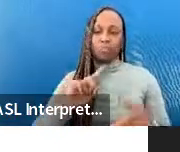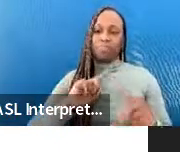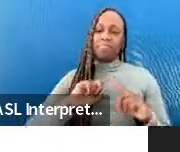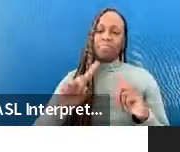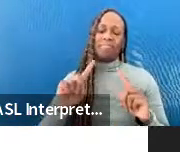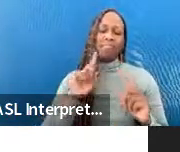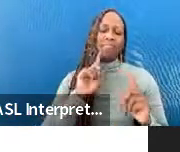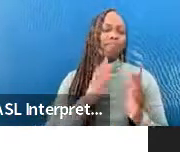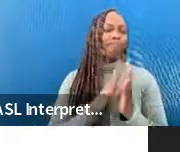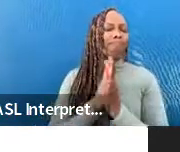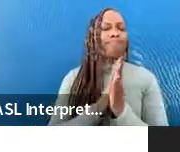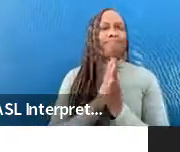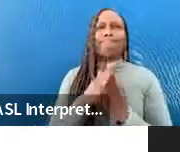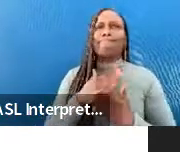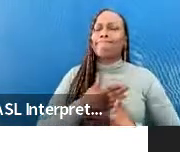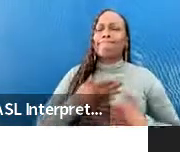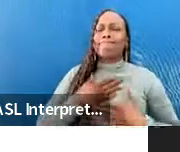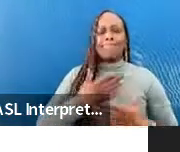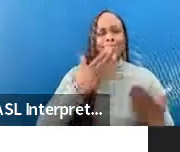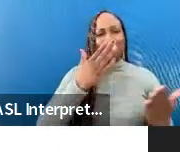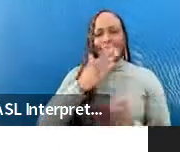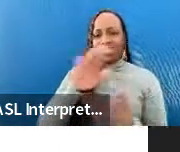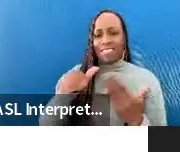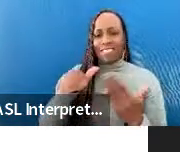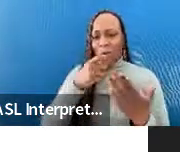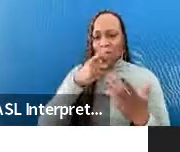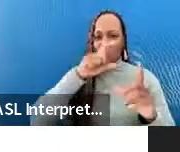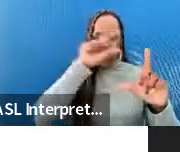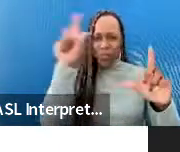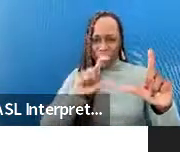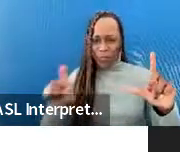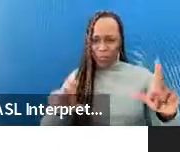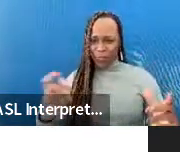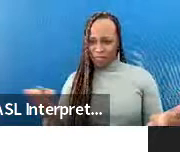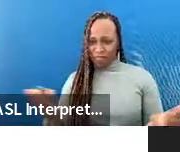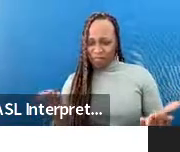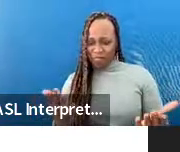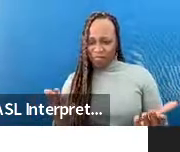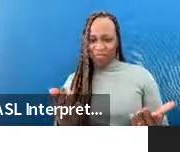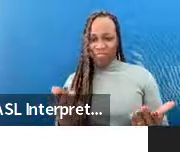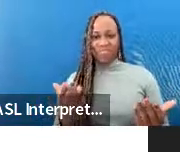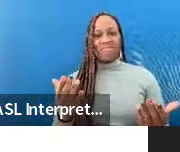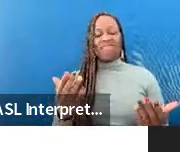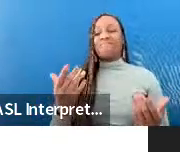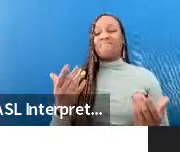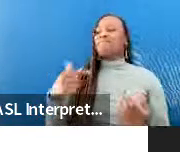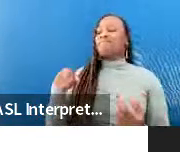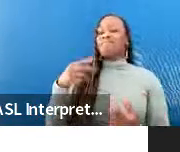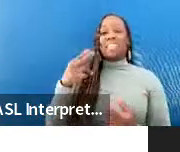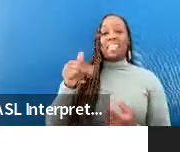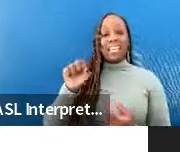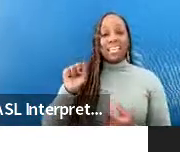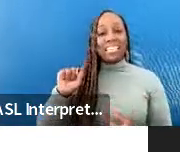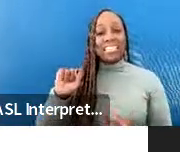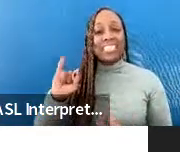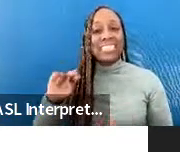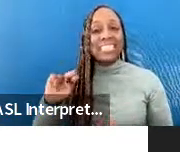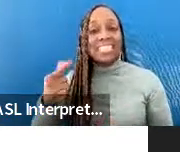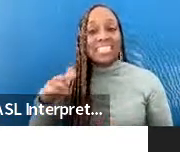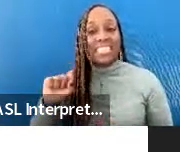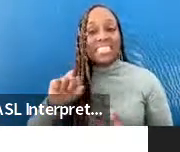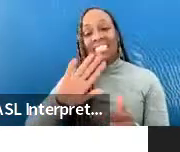so eager to thank everybody on this screen at the Hastings Center,